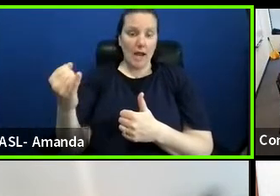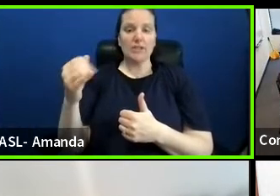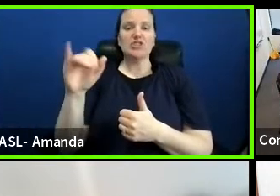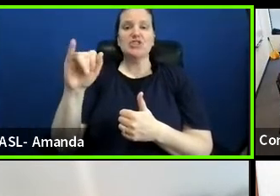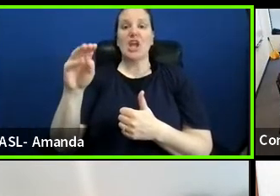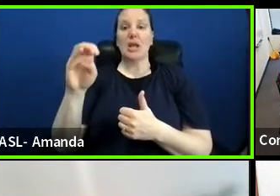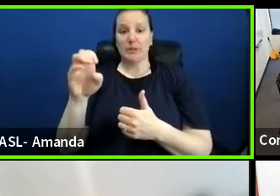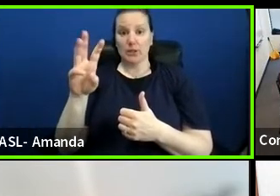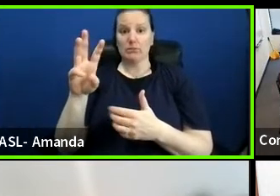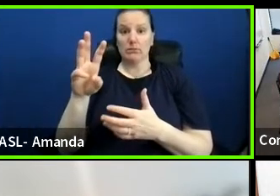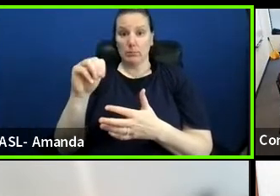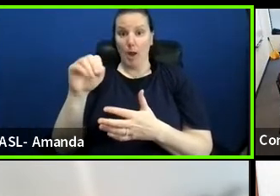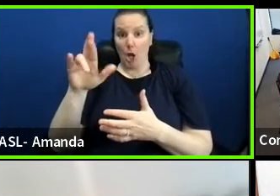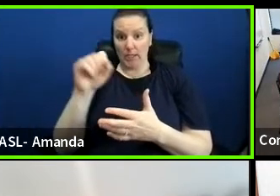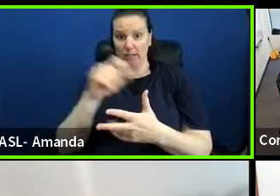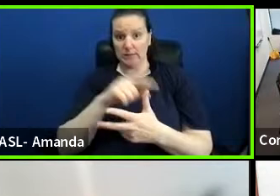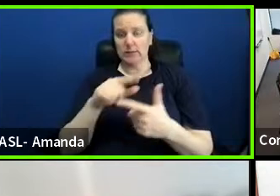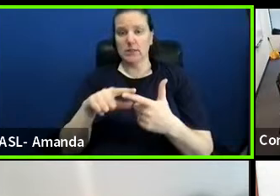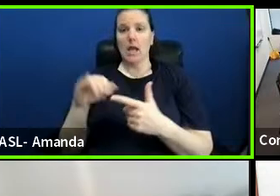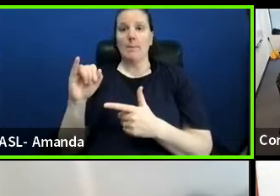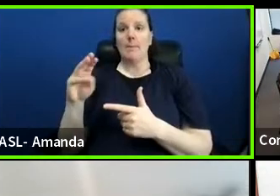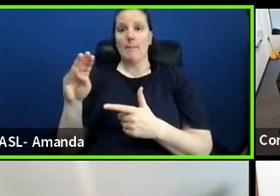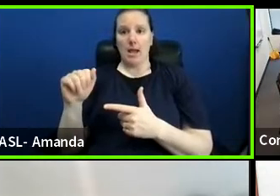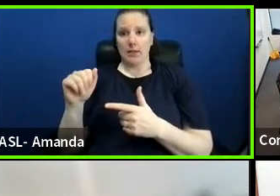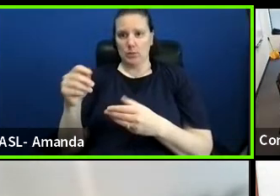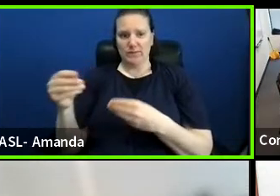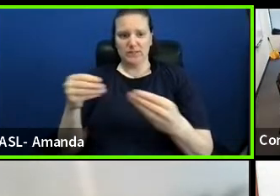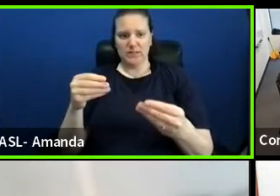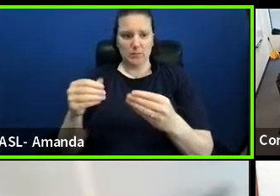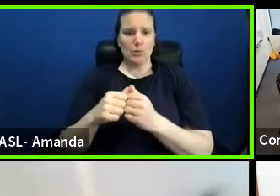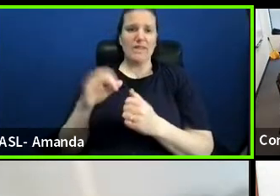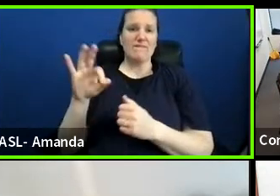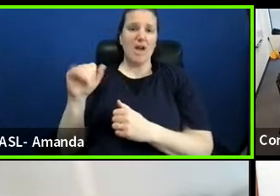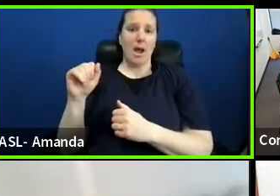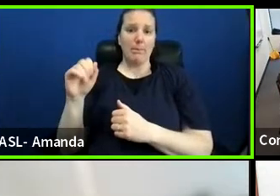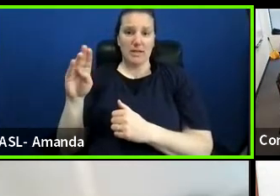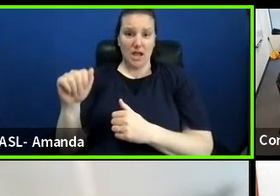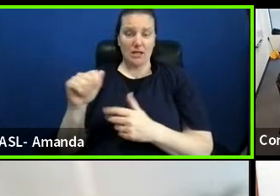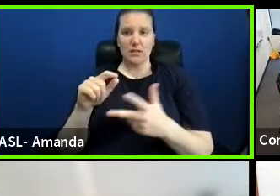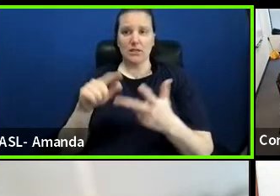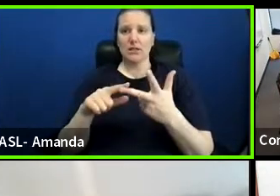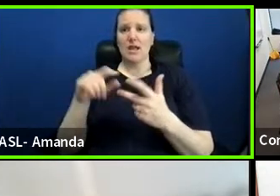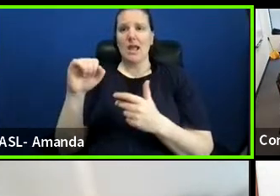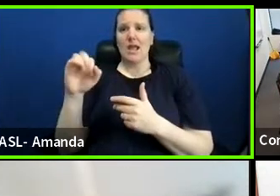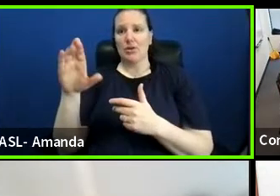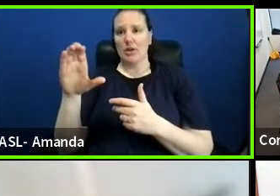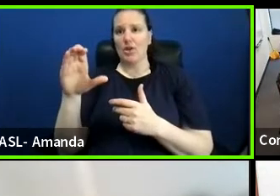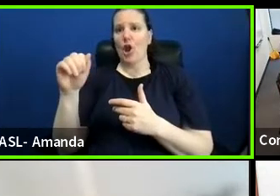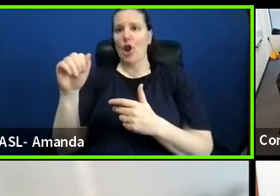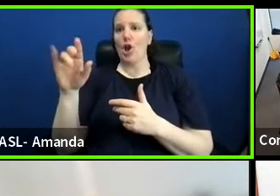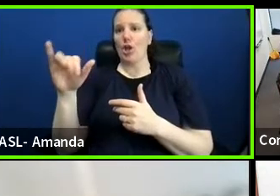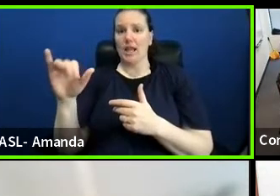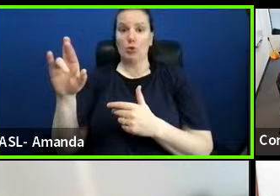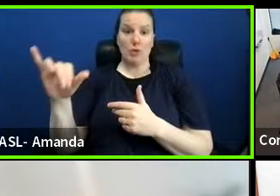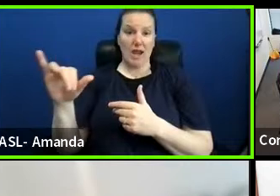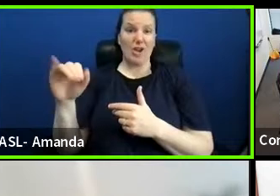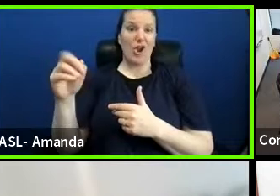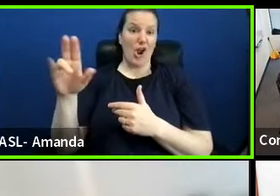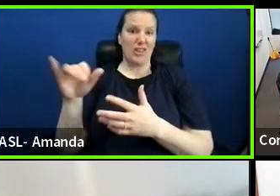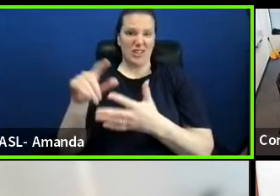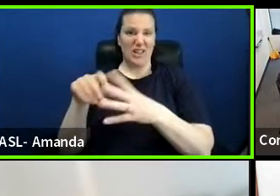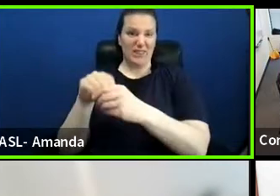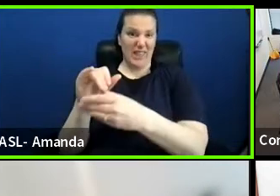that group. Yamaya will facilitate with Fabian here, and Eric, Carly, Ray, and Holly, you'll be in that